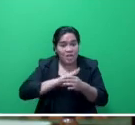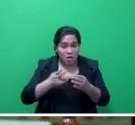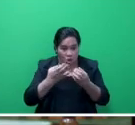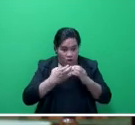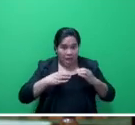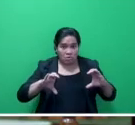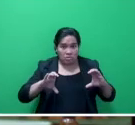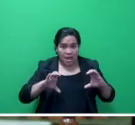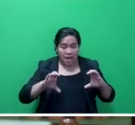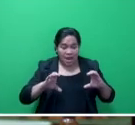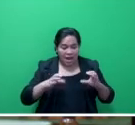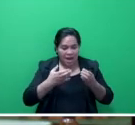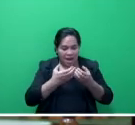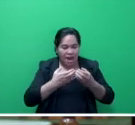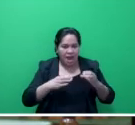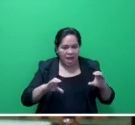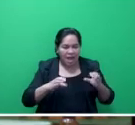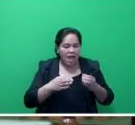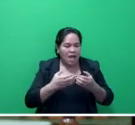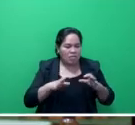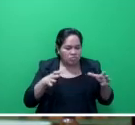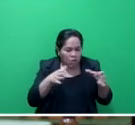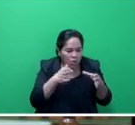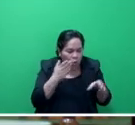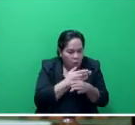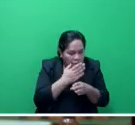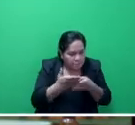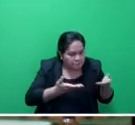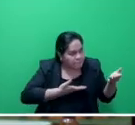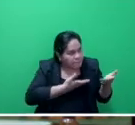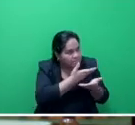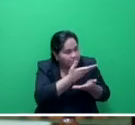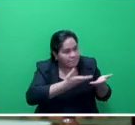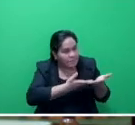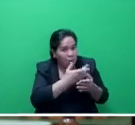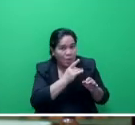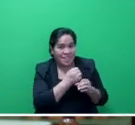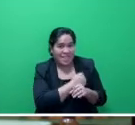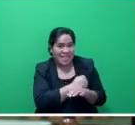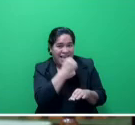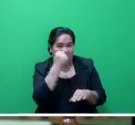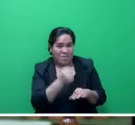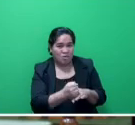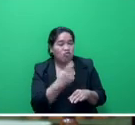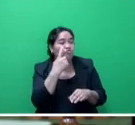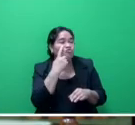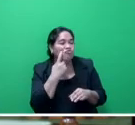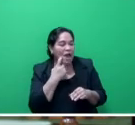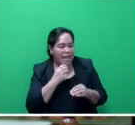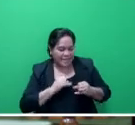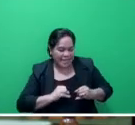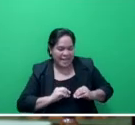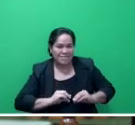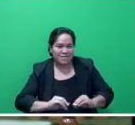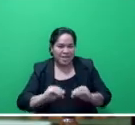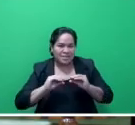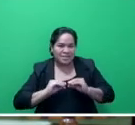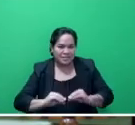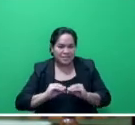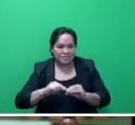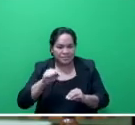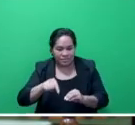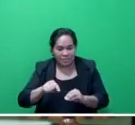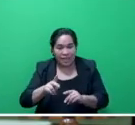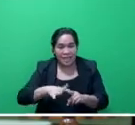sir, is working very closely with government to try and get more investors in this space, get more businesses in this